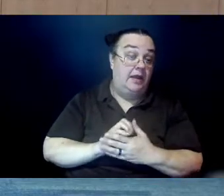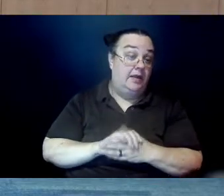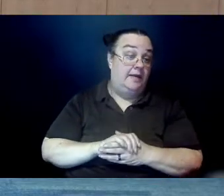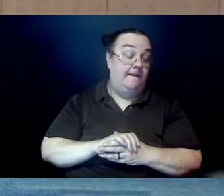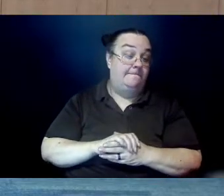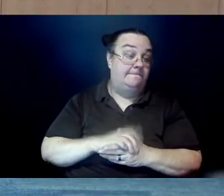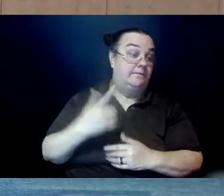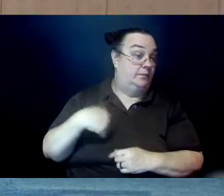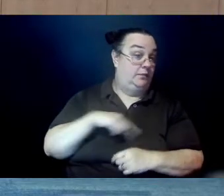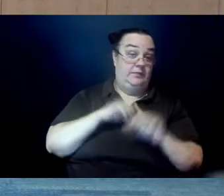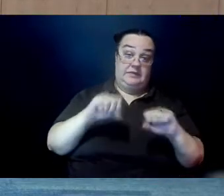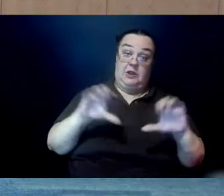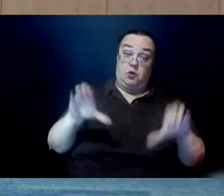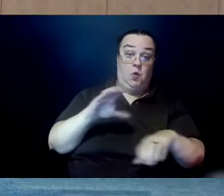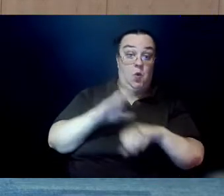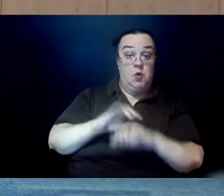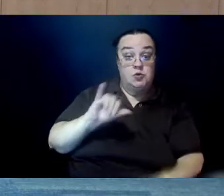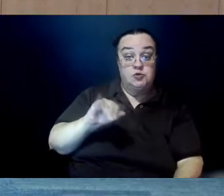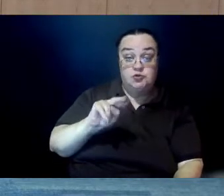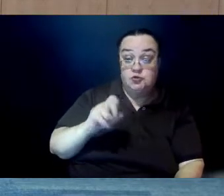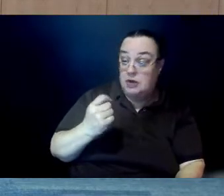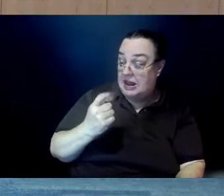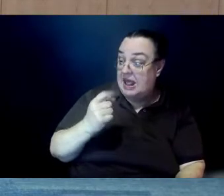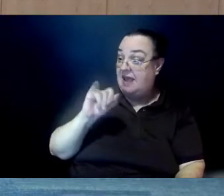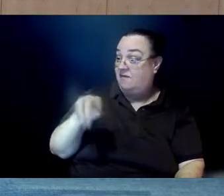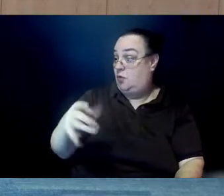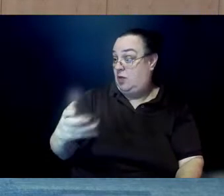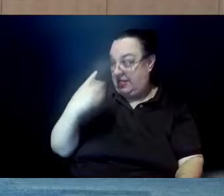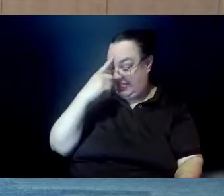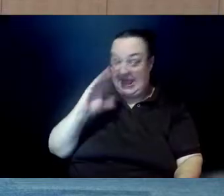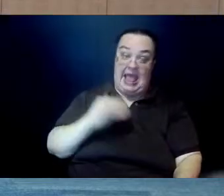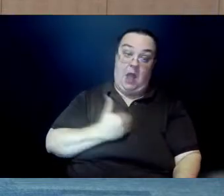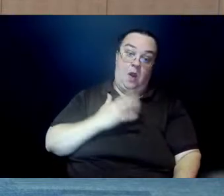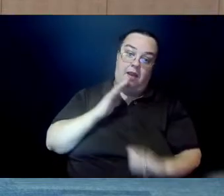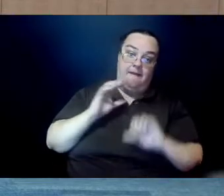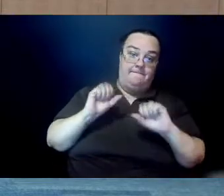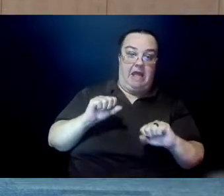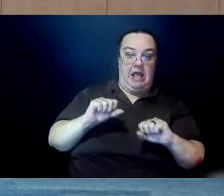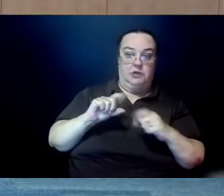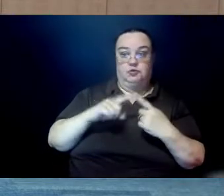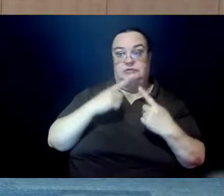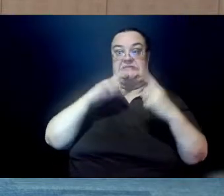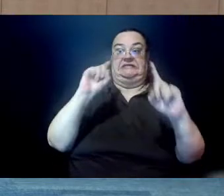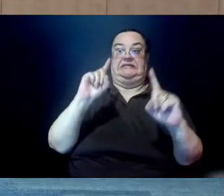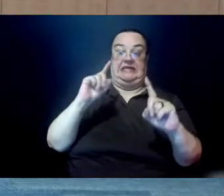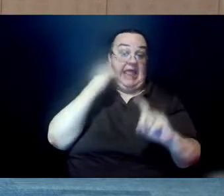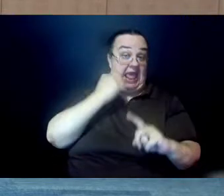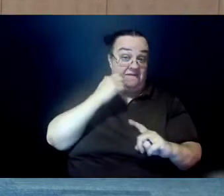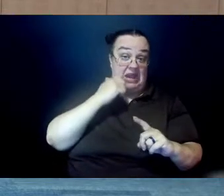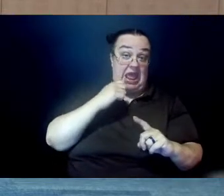We could do it on June 11th if you wanted to. I think our odds of succeeding are declining every